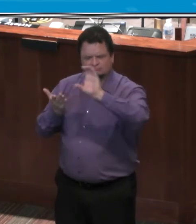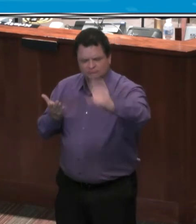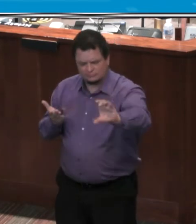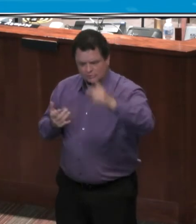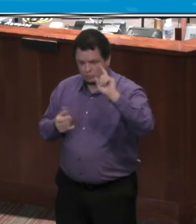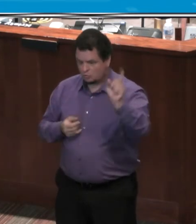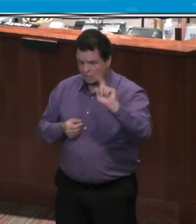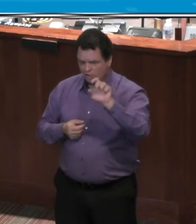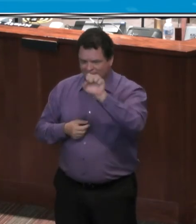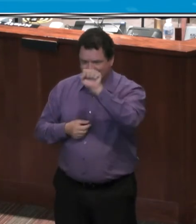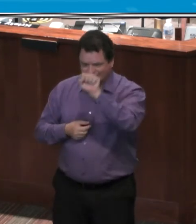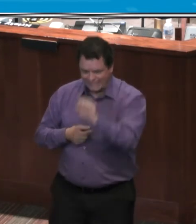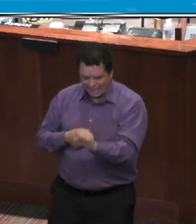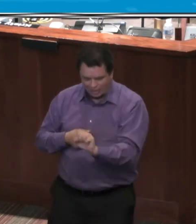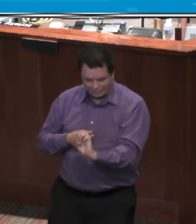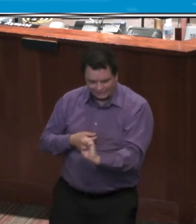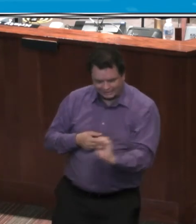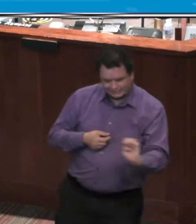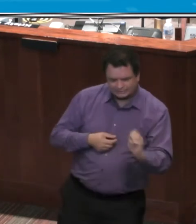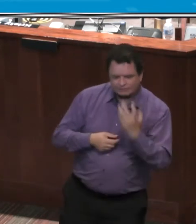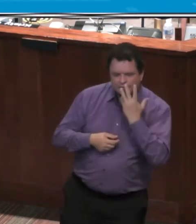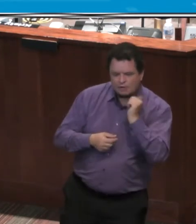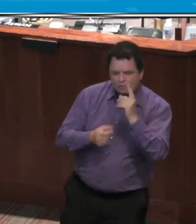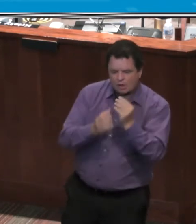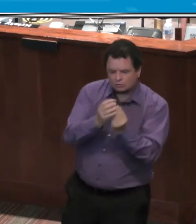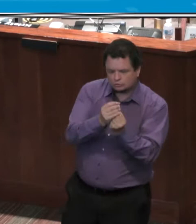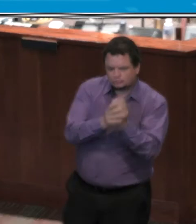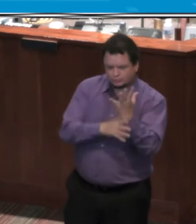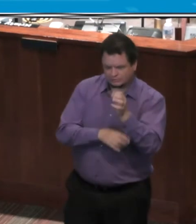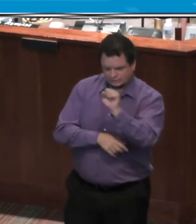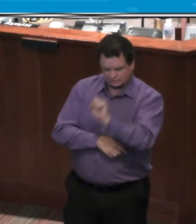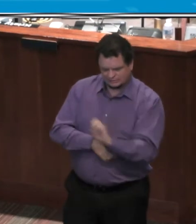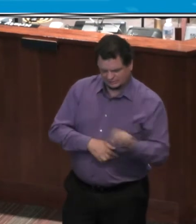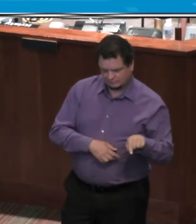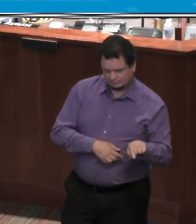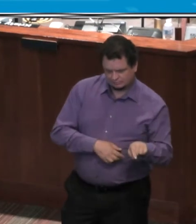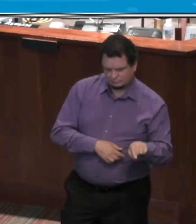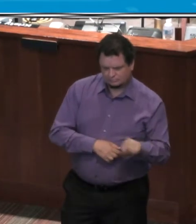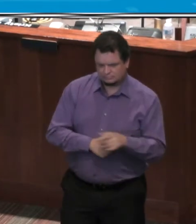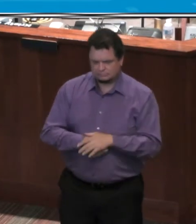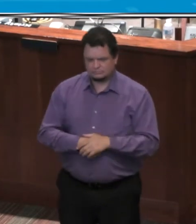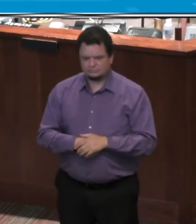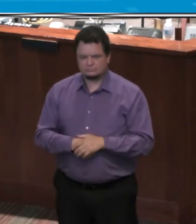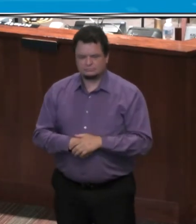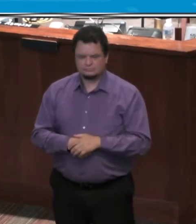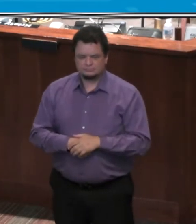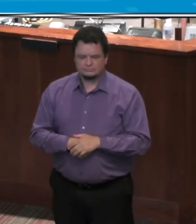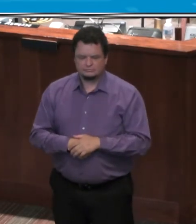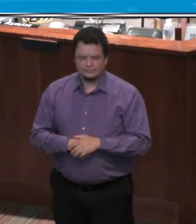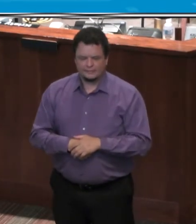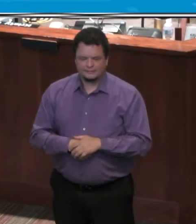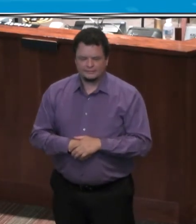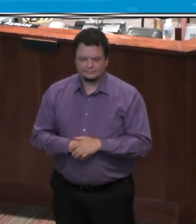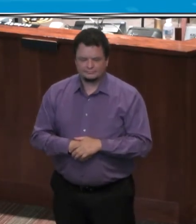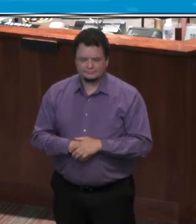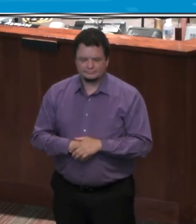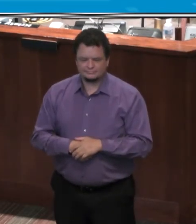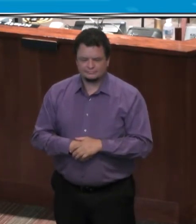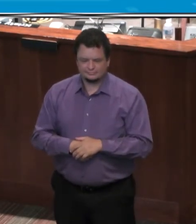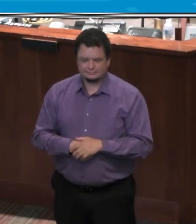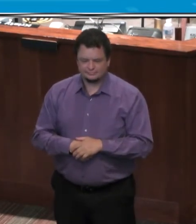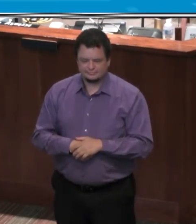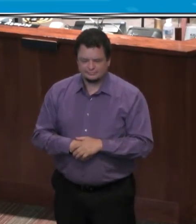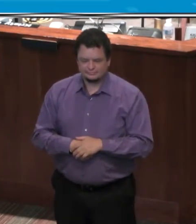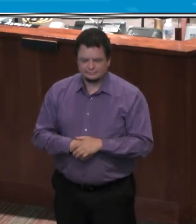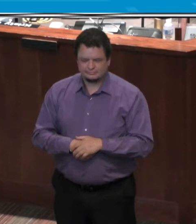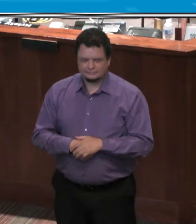grant, and El Paso County Public Health was selected in a competitive process to receive that grant to lead